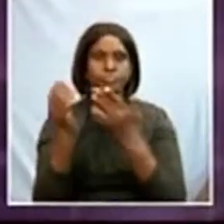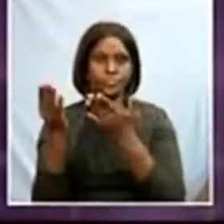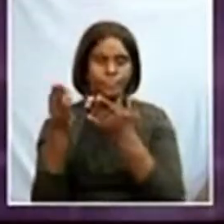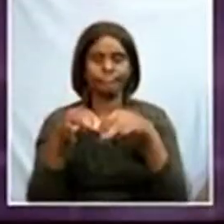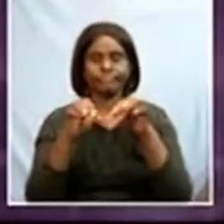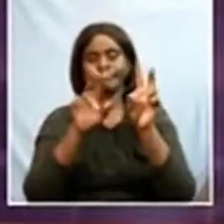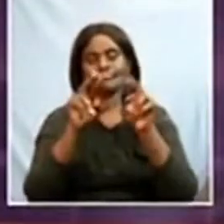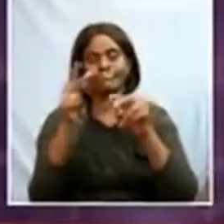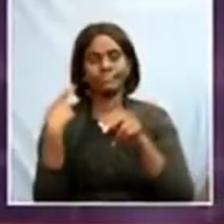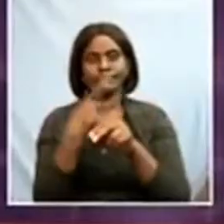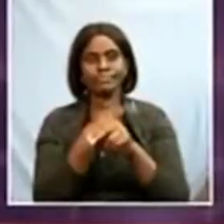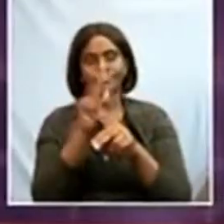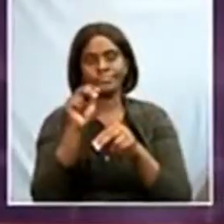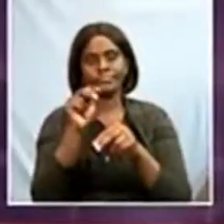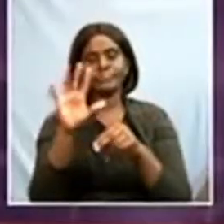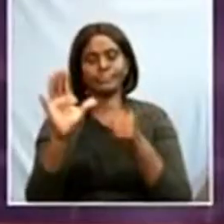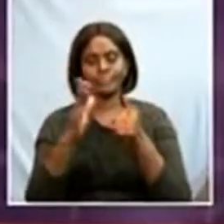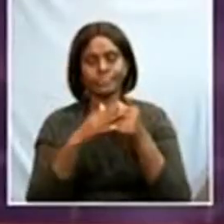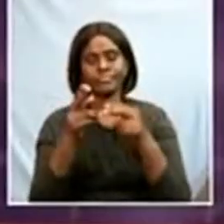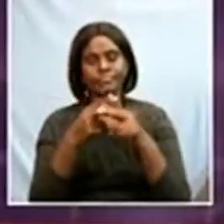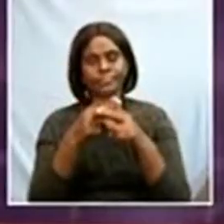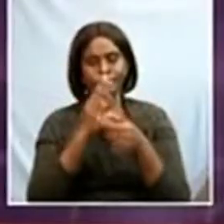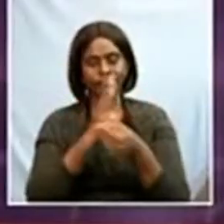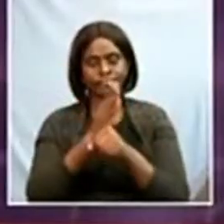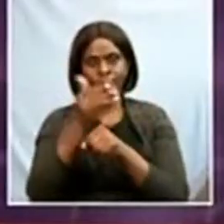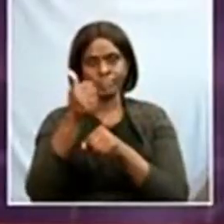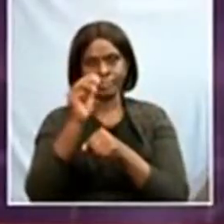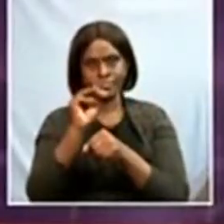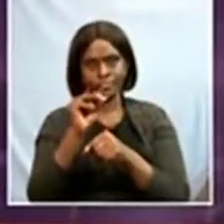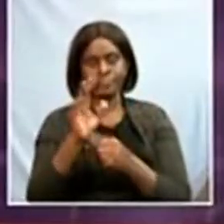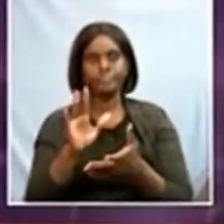keep watching Parliament Television. We'll be back after 10 minutes or so.